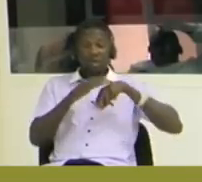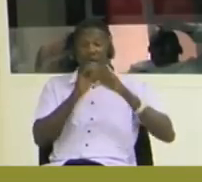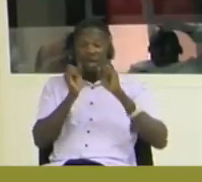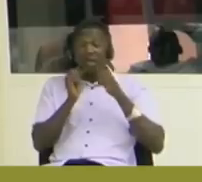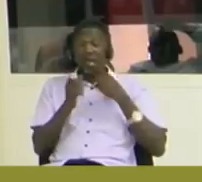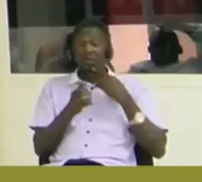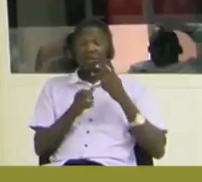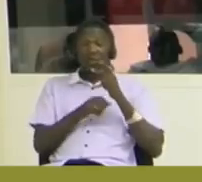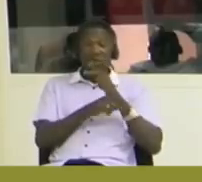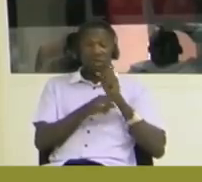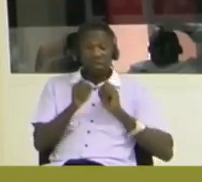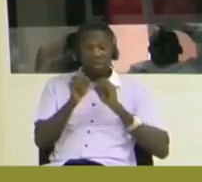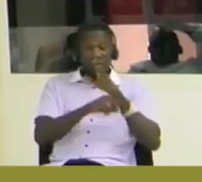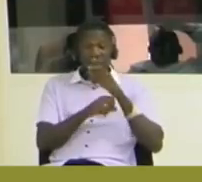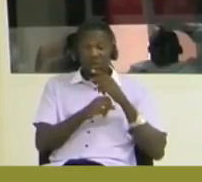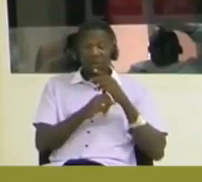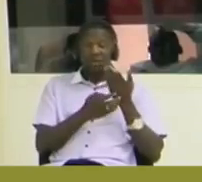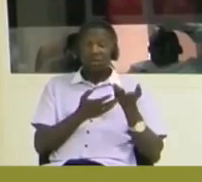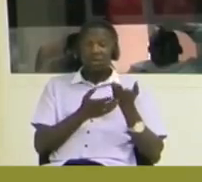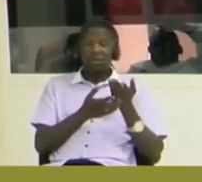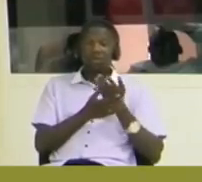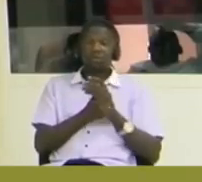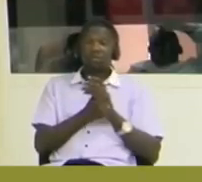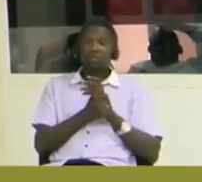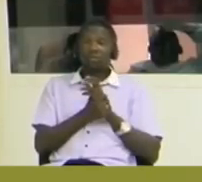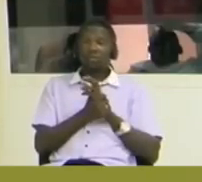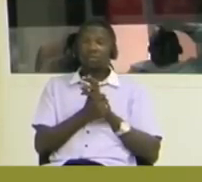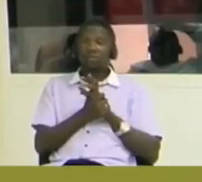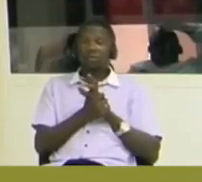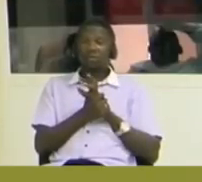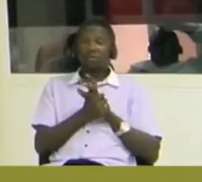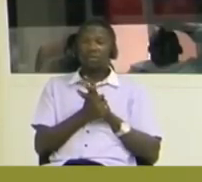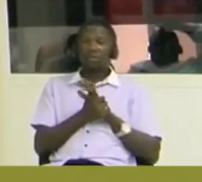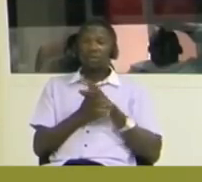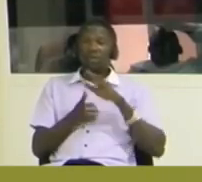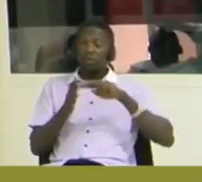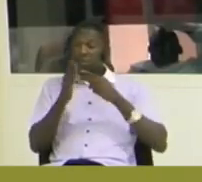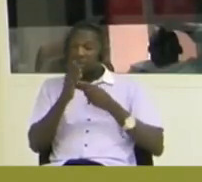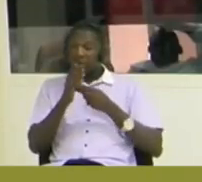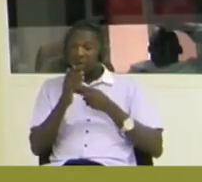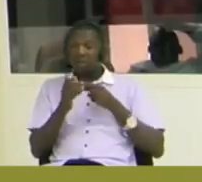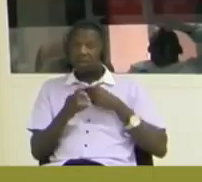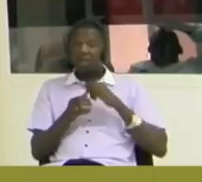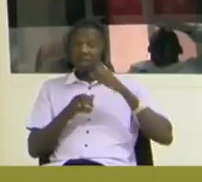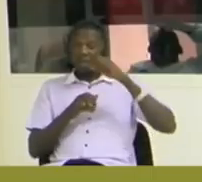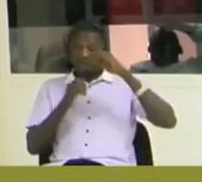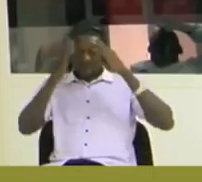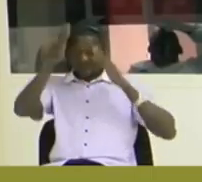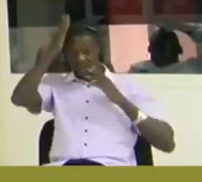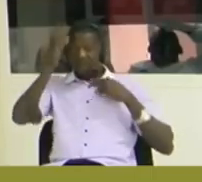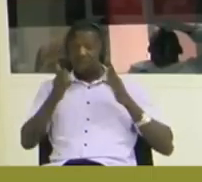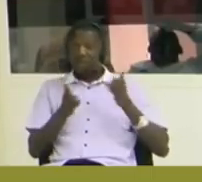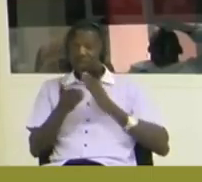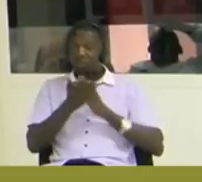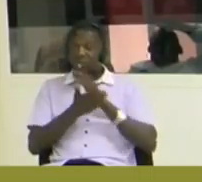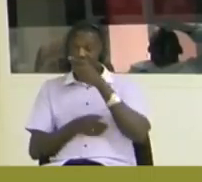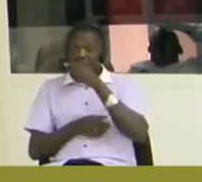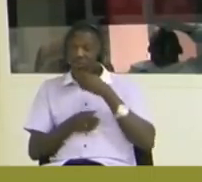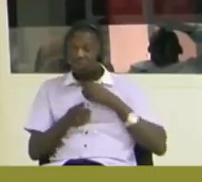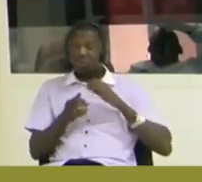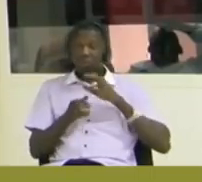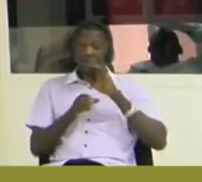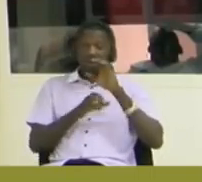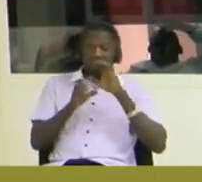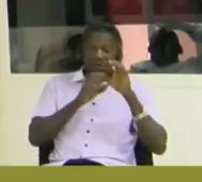to contact its guards, they have to go through the principal. They have to go through you to contact the guards. They have to go through you